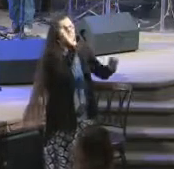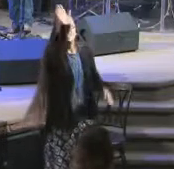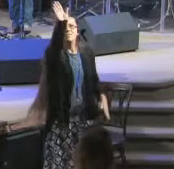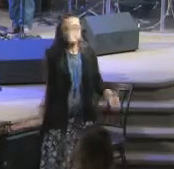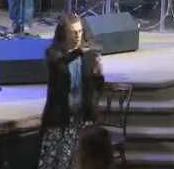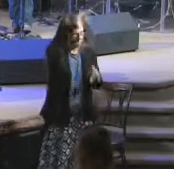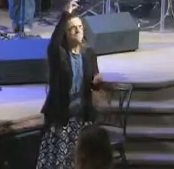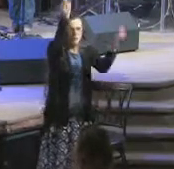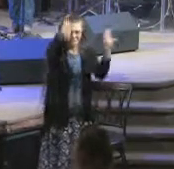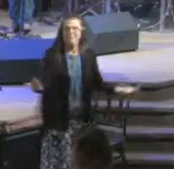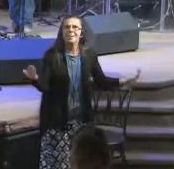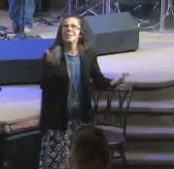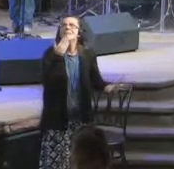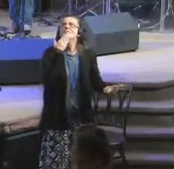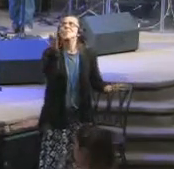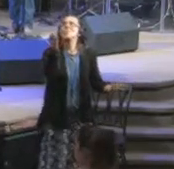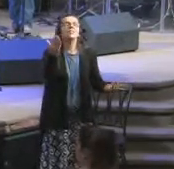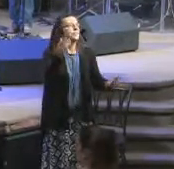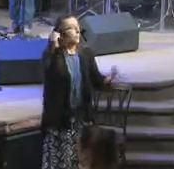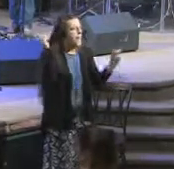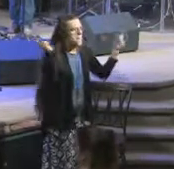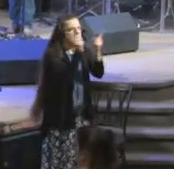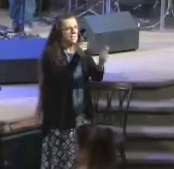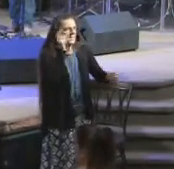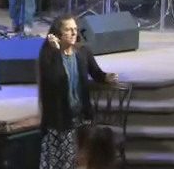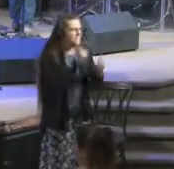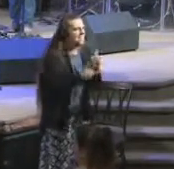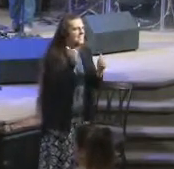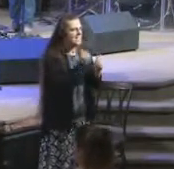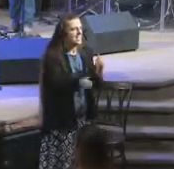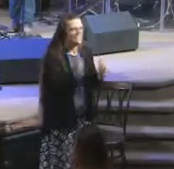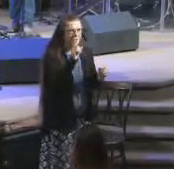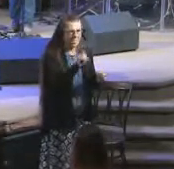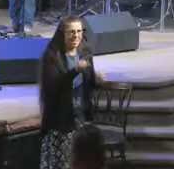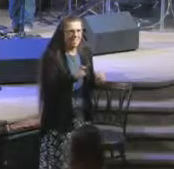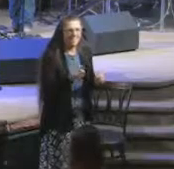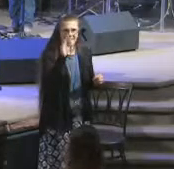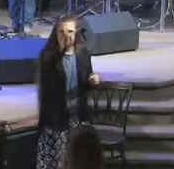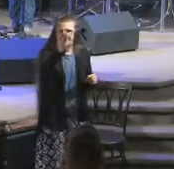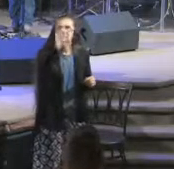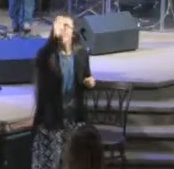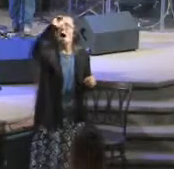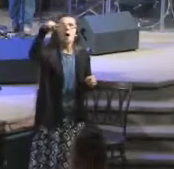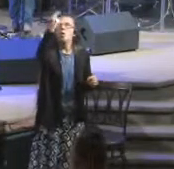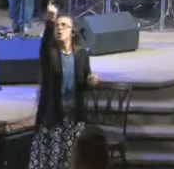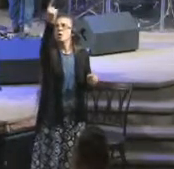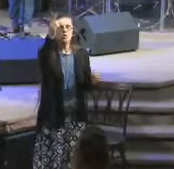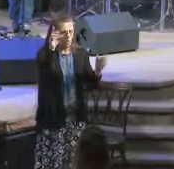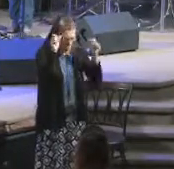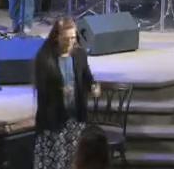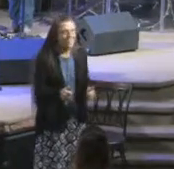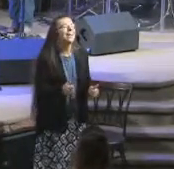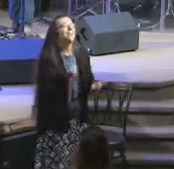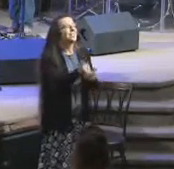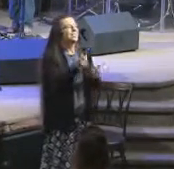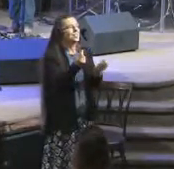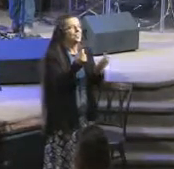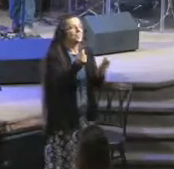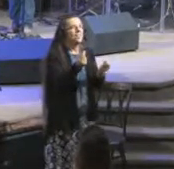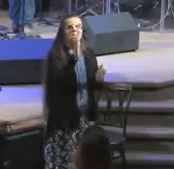your spirit. Thank you, God, for meeting every need and touching each and every one of our lives. As only you can do it, in Jesus' mighty